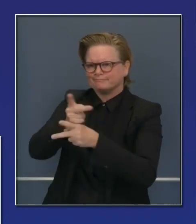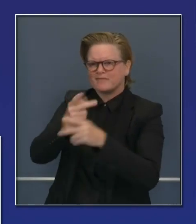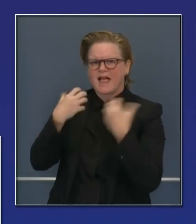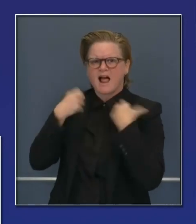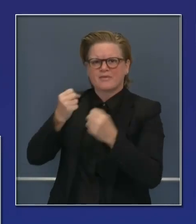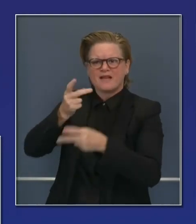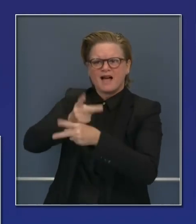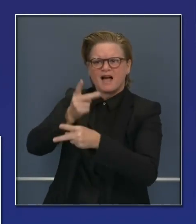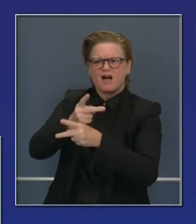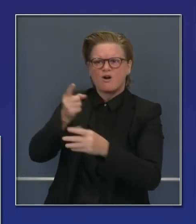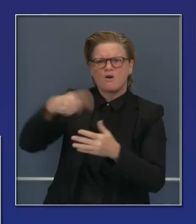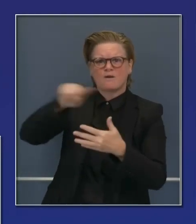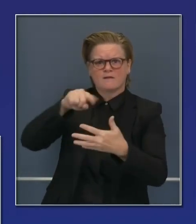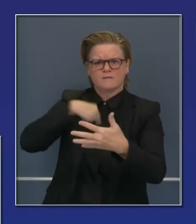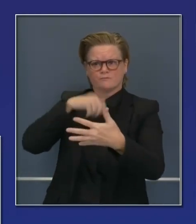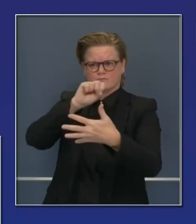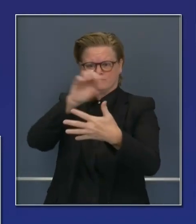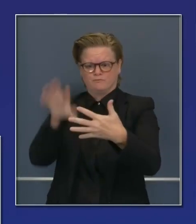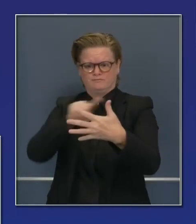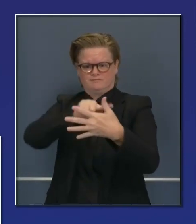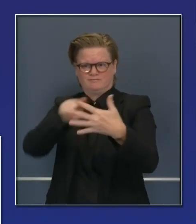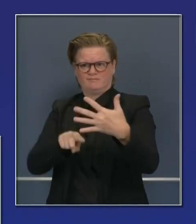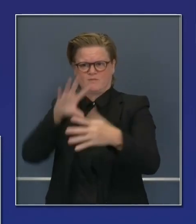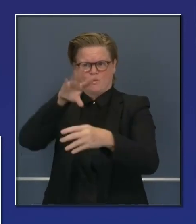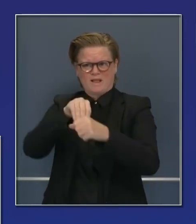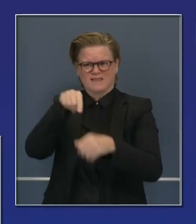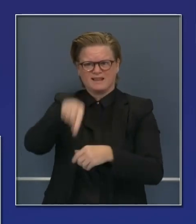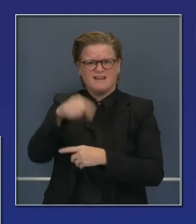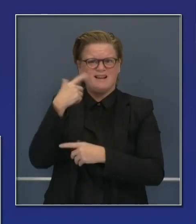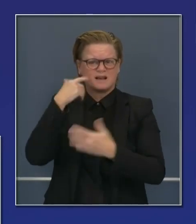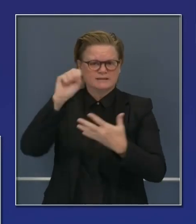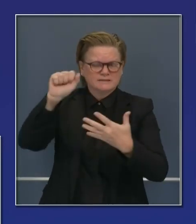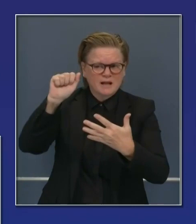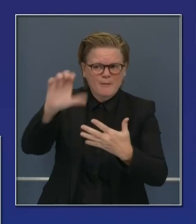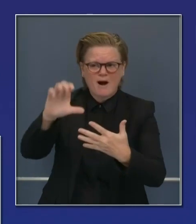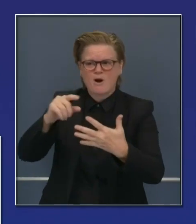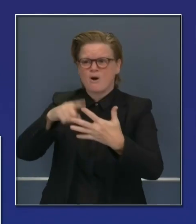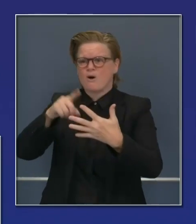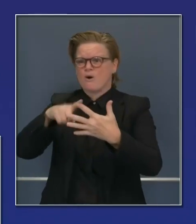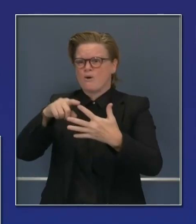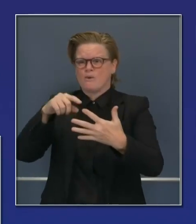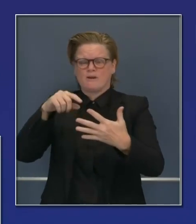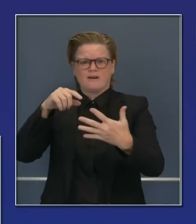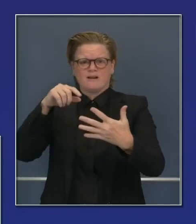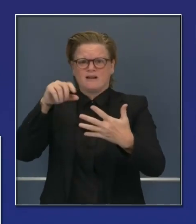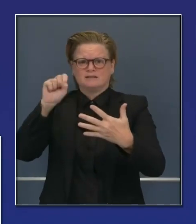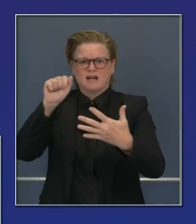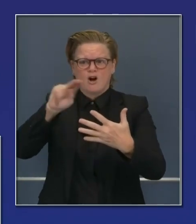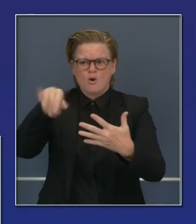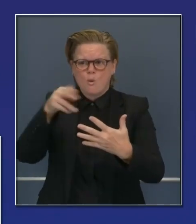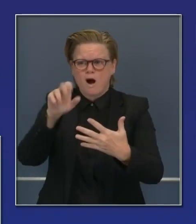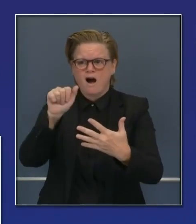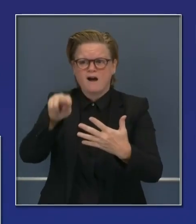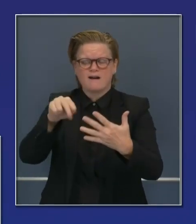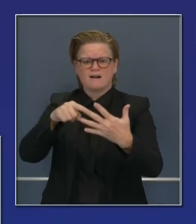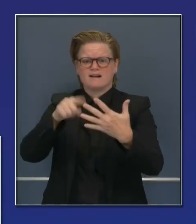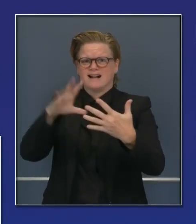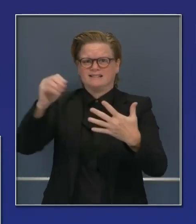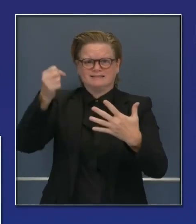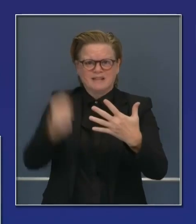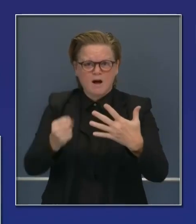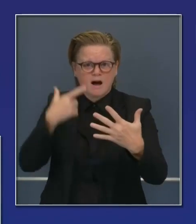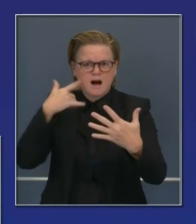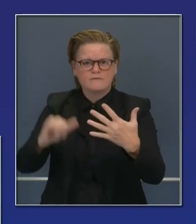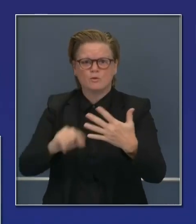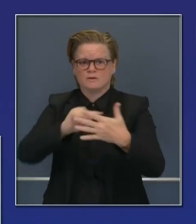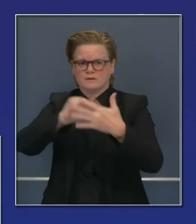Greater Sacramento Bay Area, San Joaquin Valley, and the larger region in Southern California. Take a look at